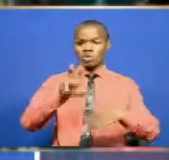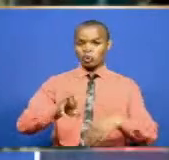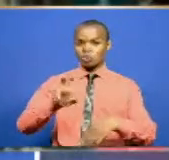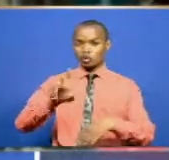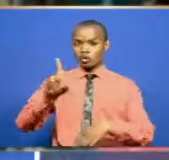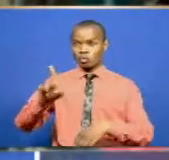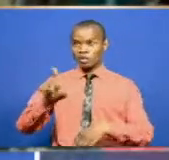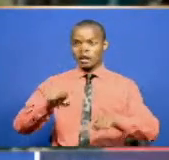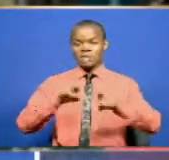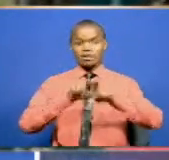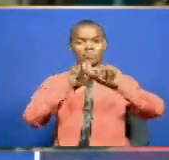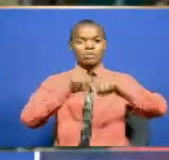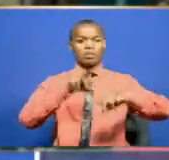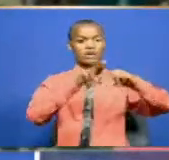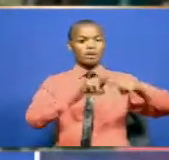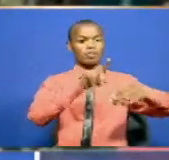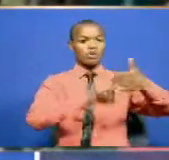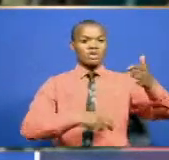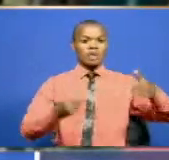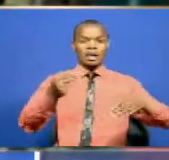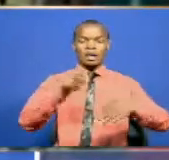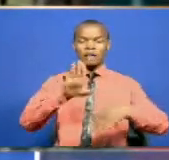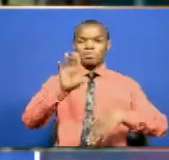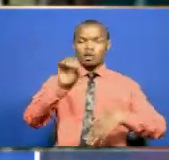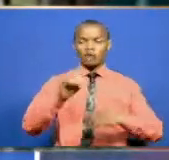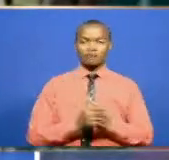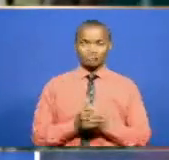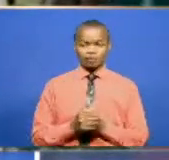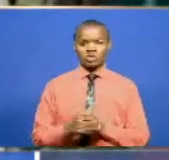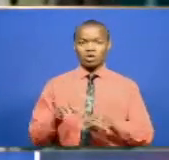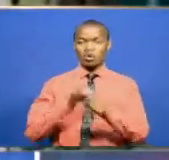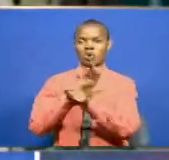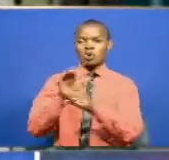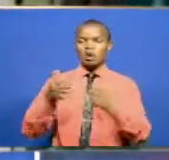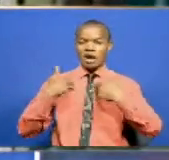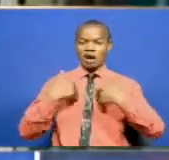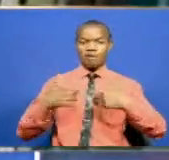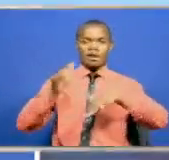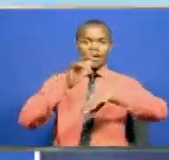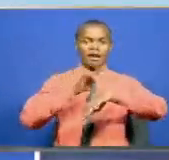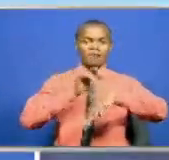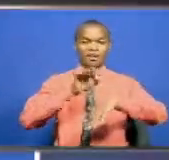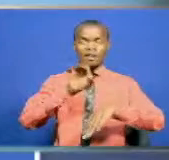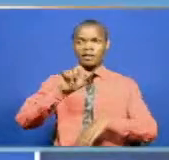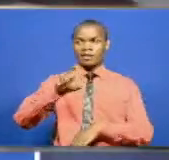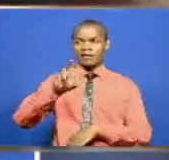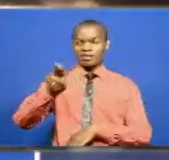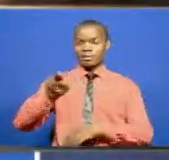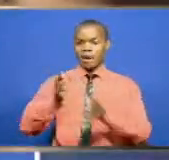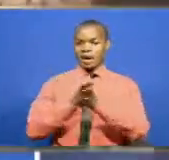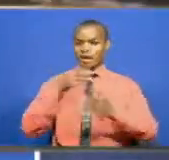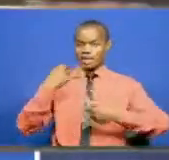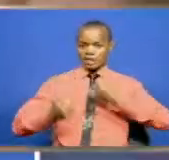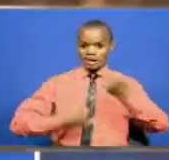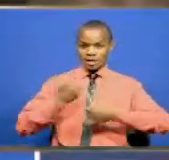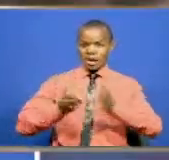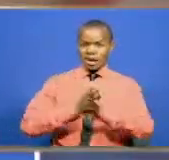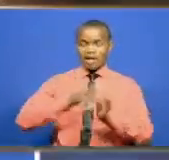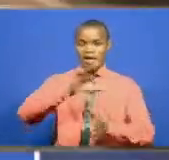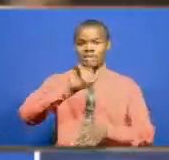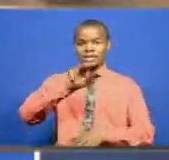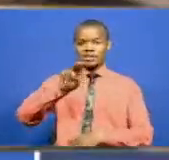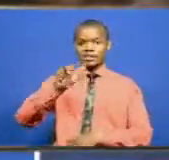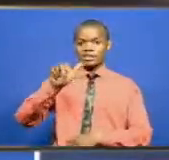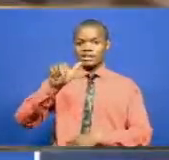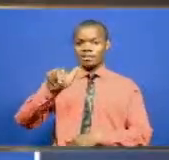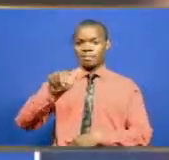would debut on HBO Max. The coronavirus crisis has hit the film and entertainment industry hard, and cinemas are desperate for